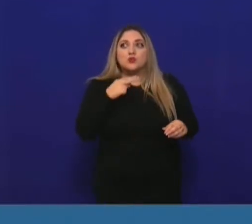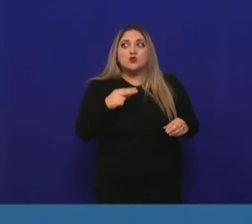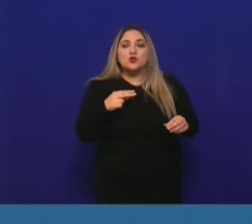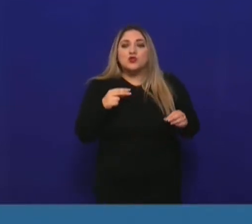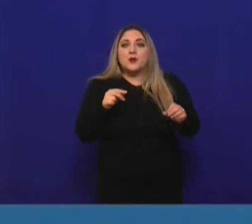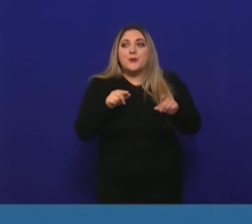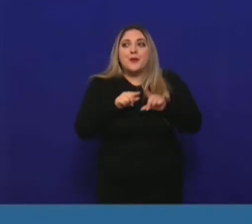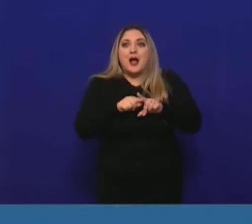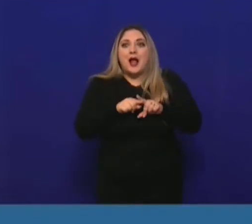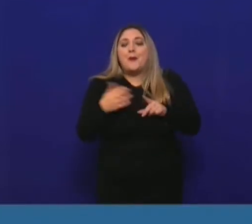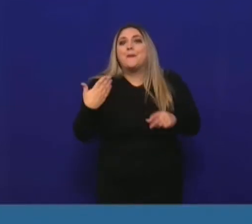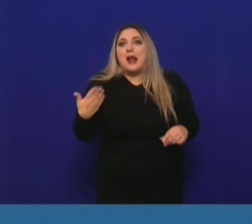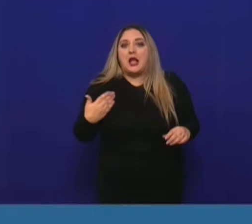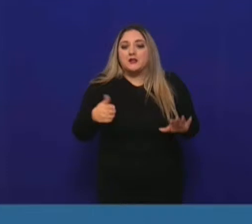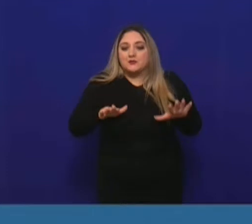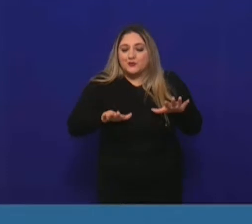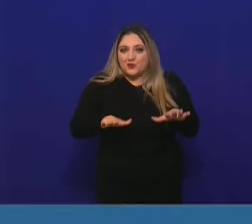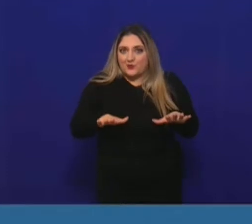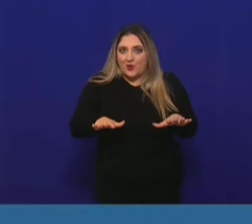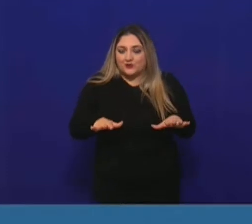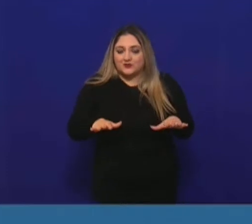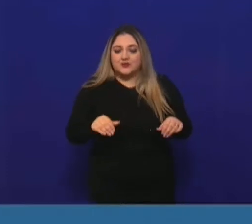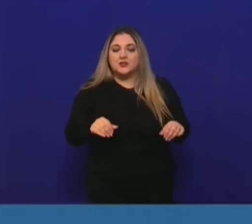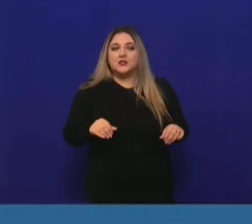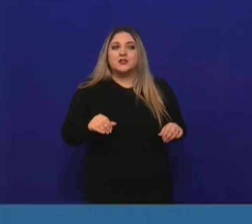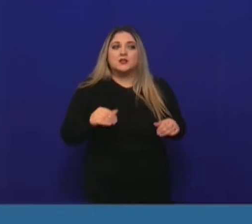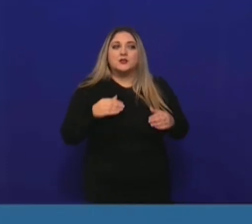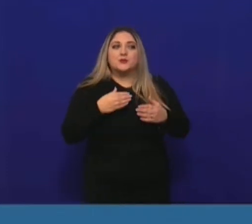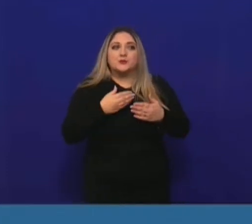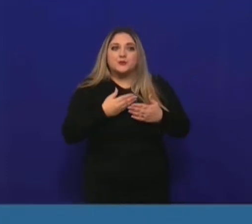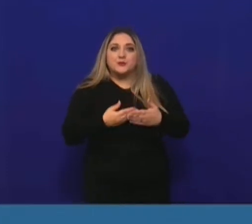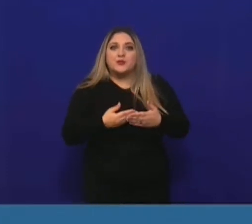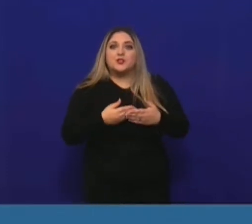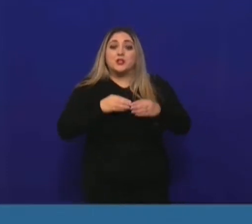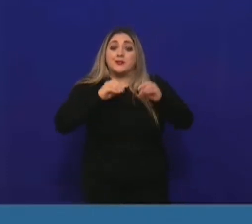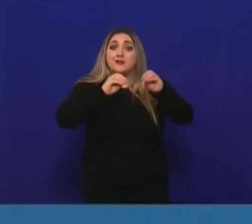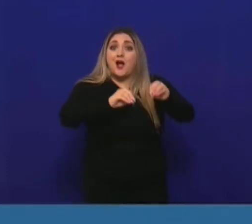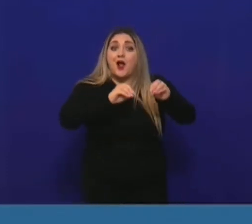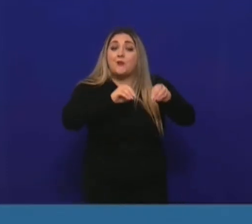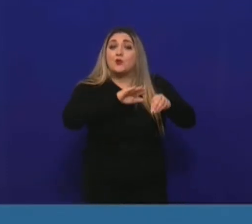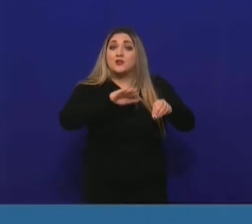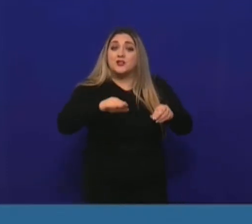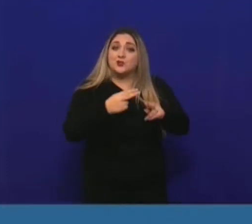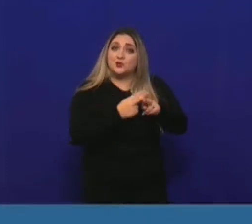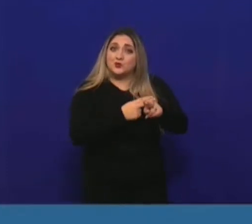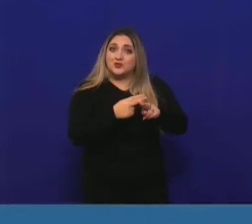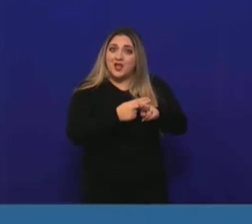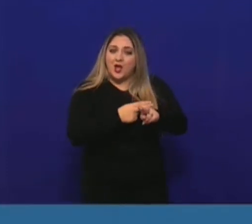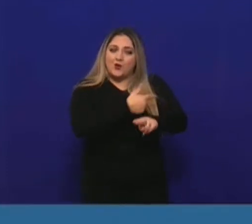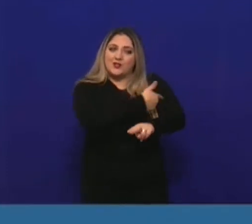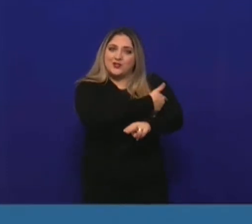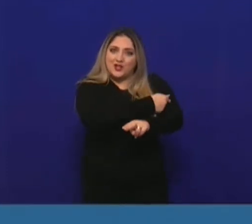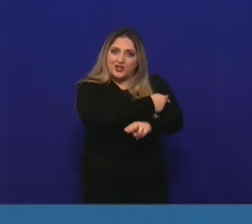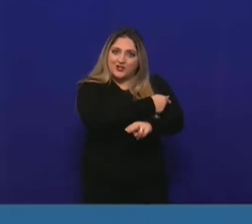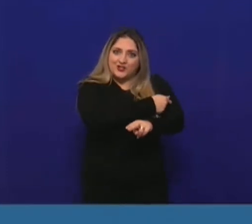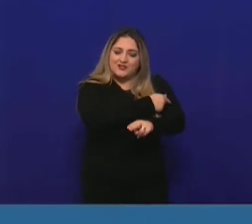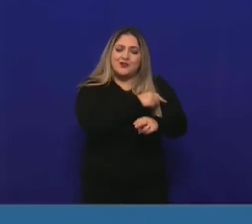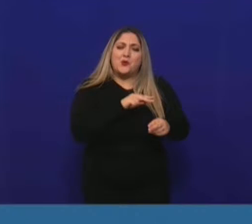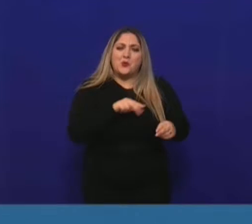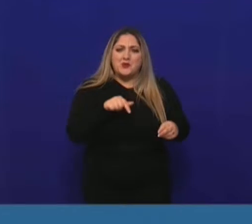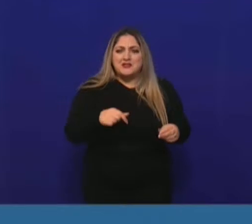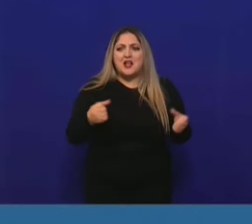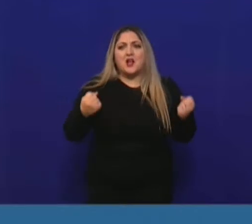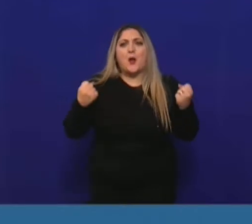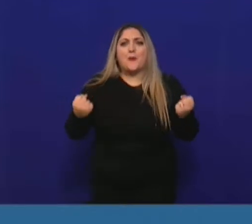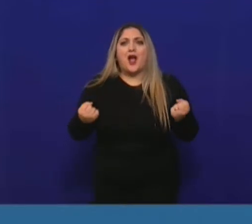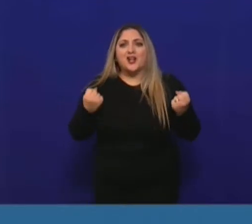tagħha, allura bil-mod il-mod aħna konna qegħdin ikollna aktar nies li nittrenjawhom u issa bħalma qegħdin taraw il-kapaċità tagħna qed hemmhekk